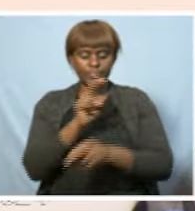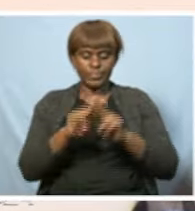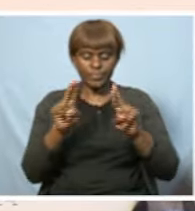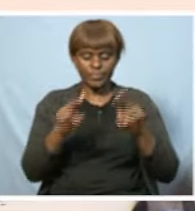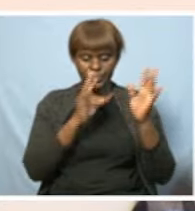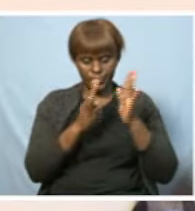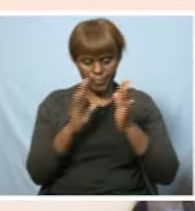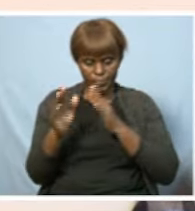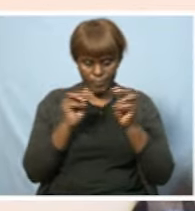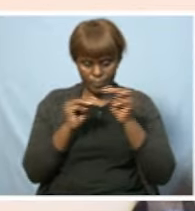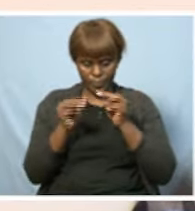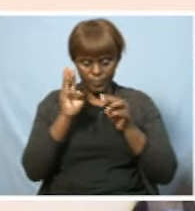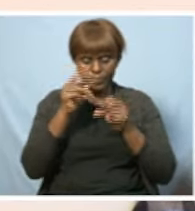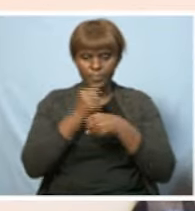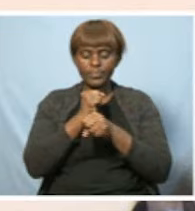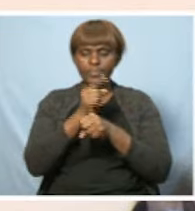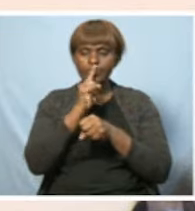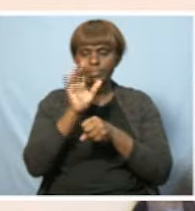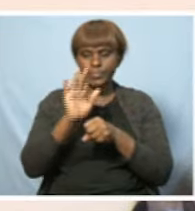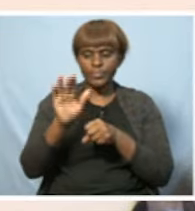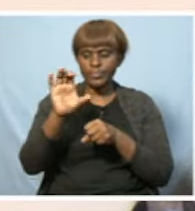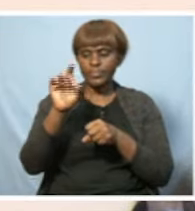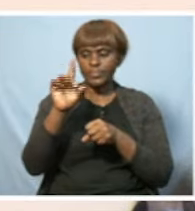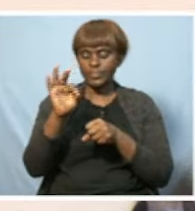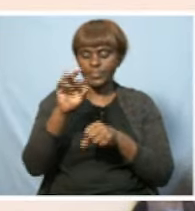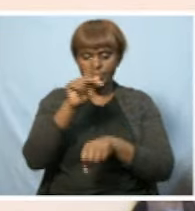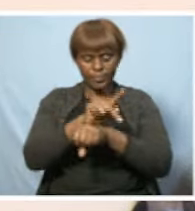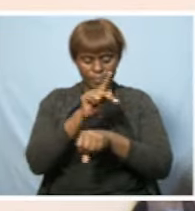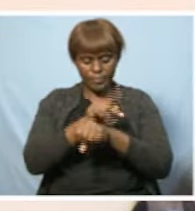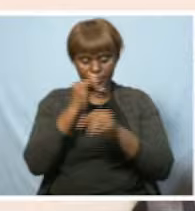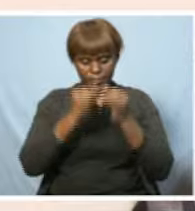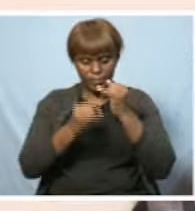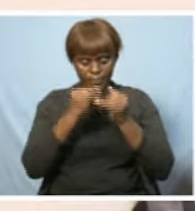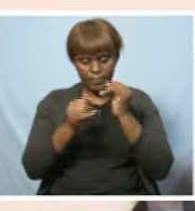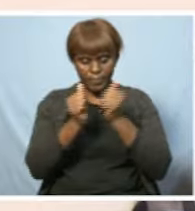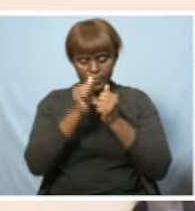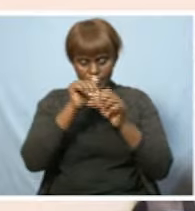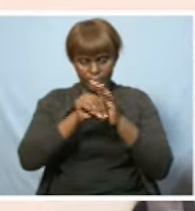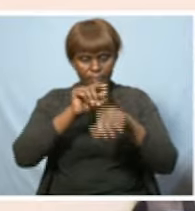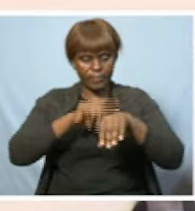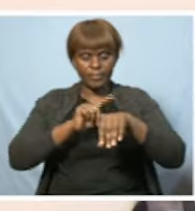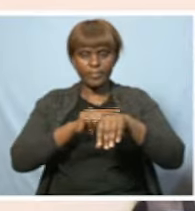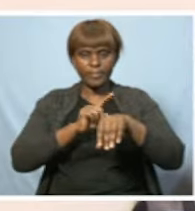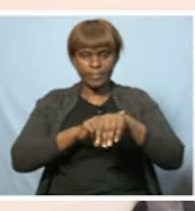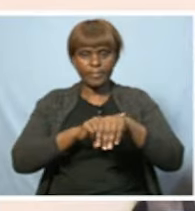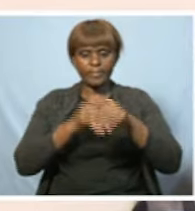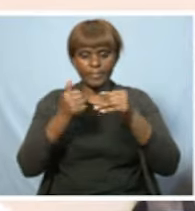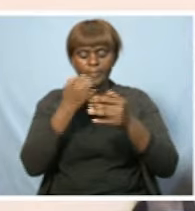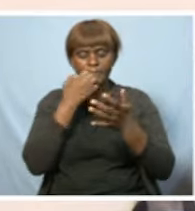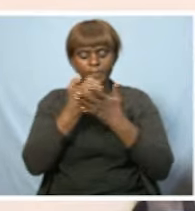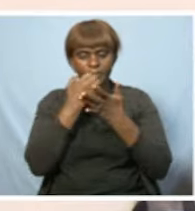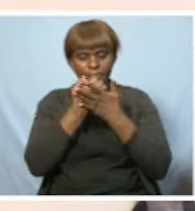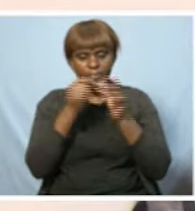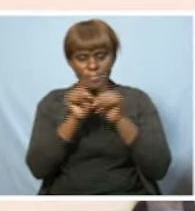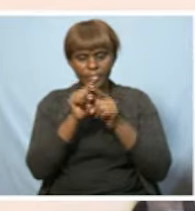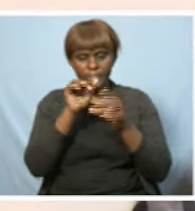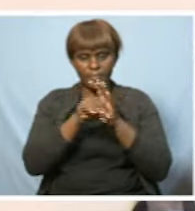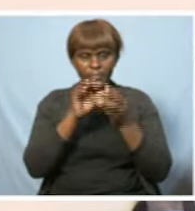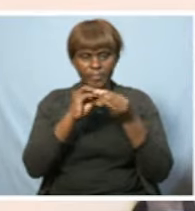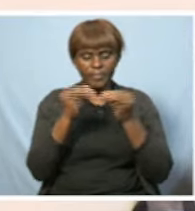measure, management will ensure that CDF projects are completed within the contract period. The evidence of this is at Appendix B,